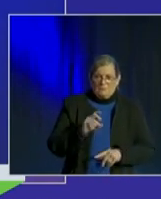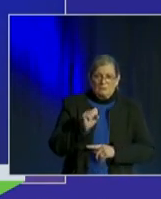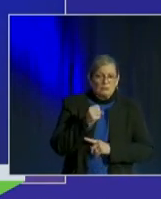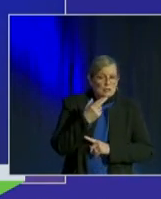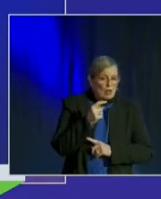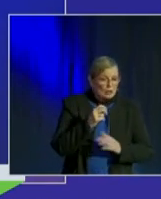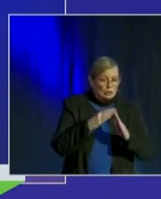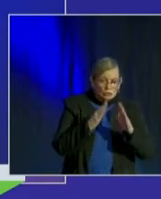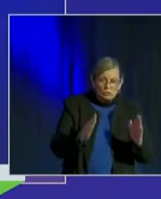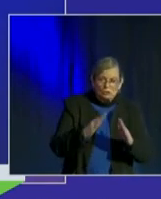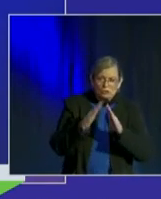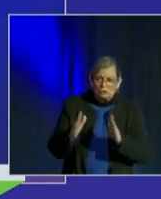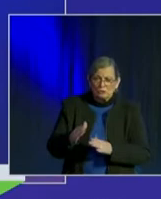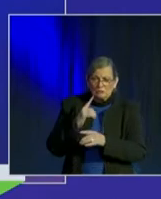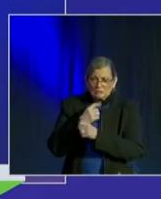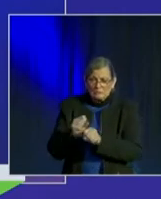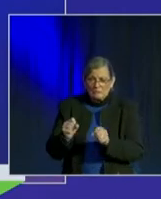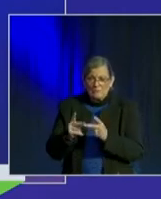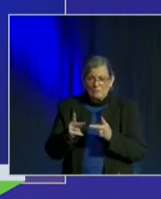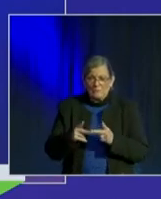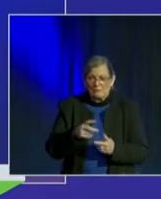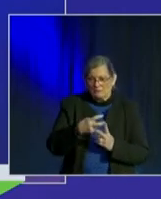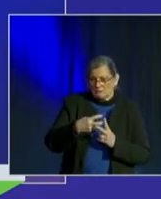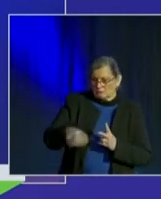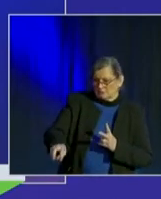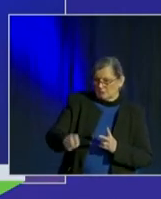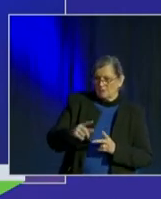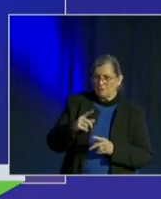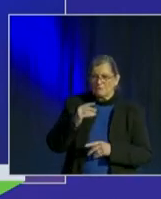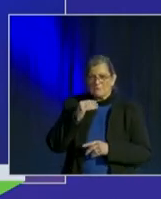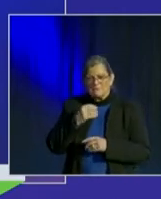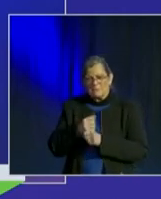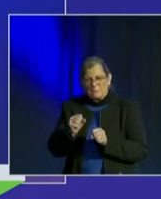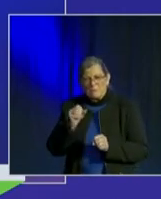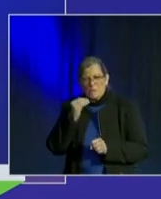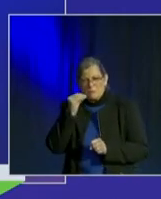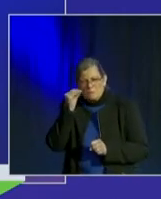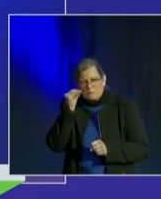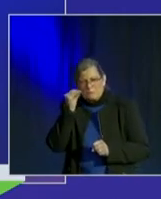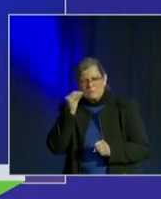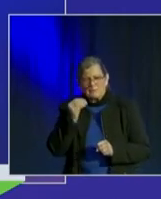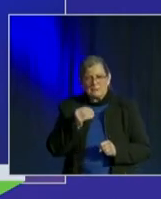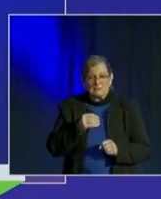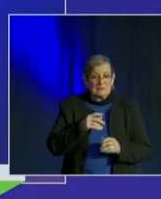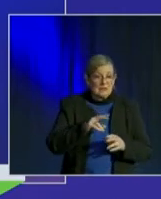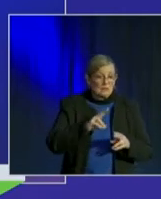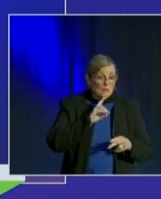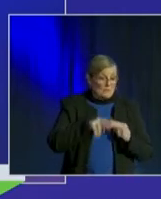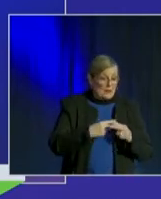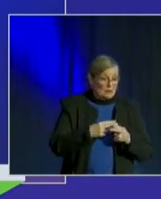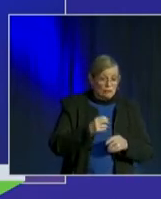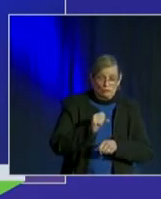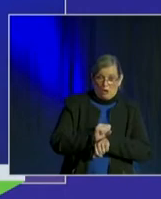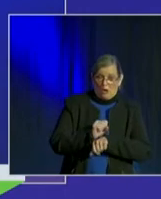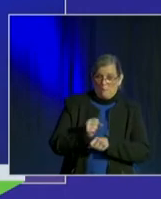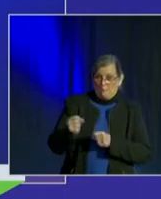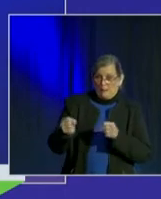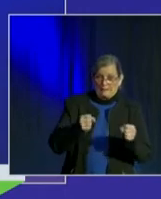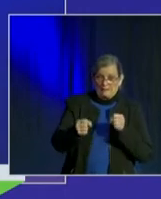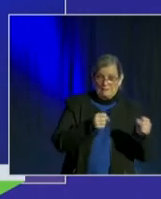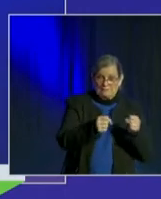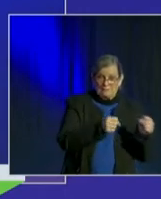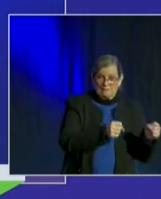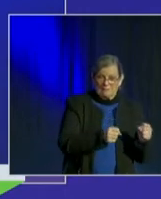spaces. We've also heard quite a lot about job placement, I think is another